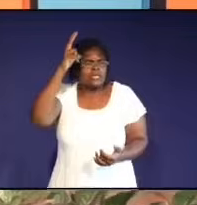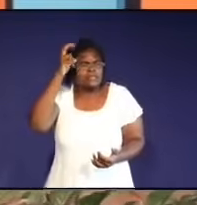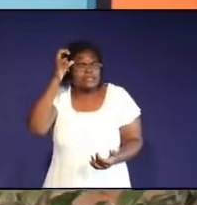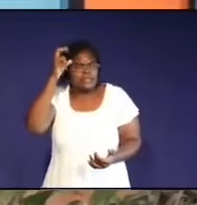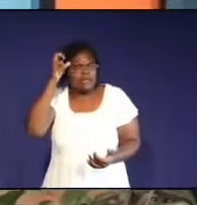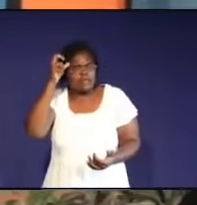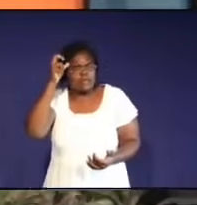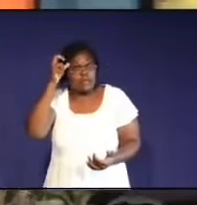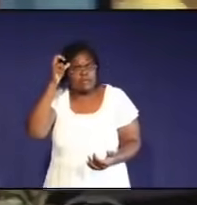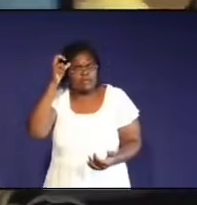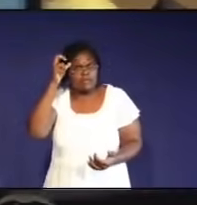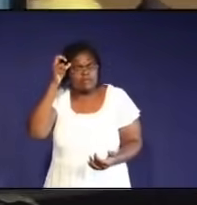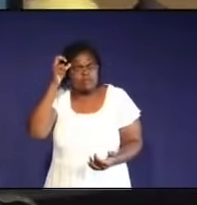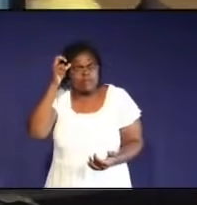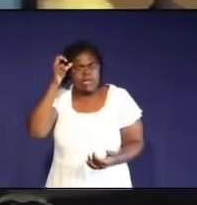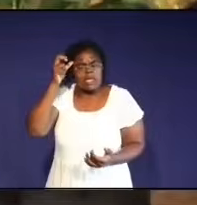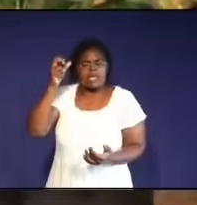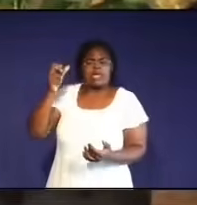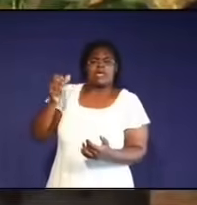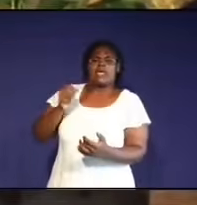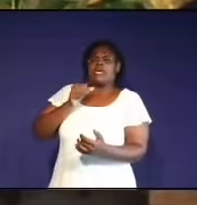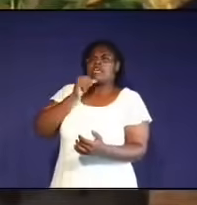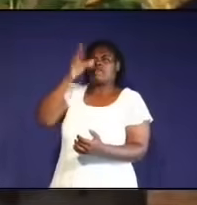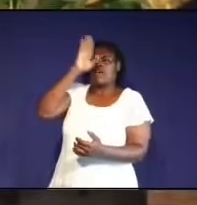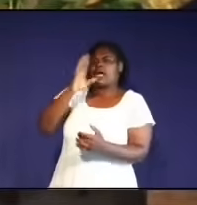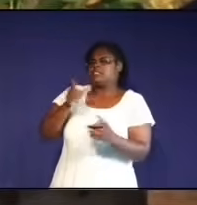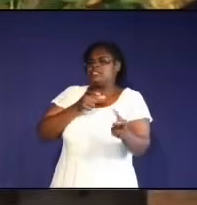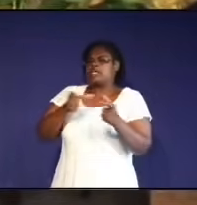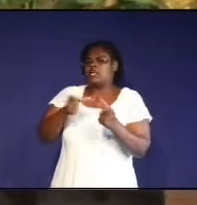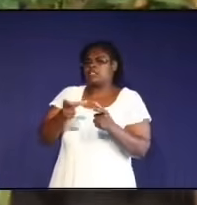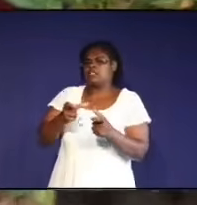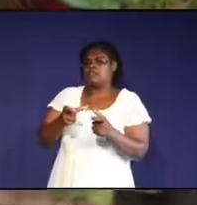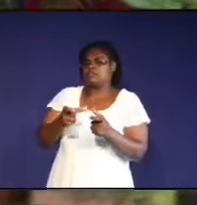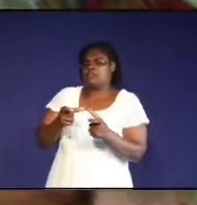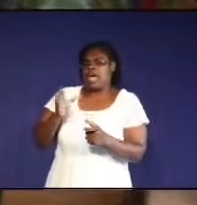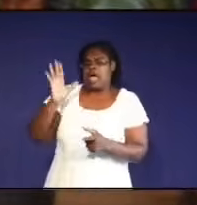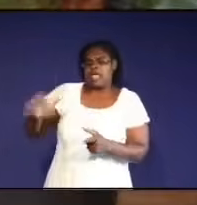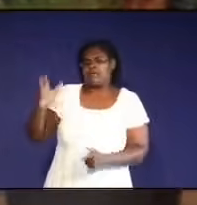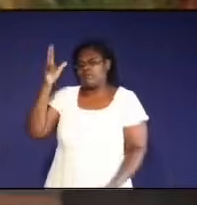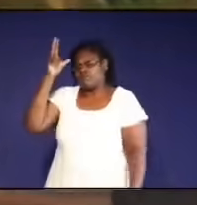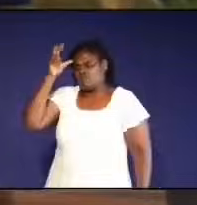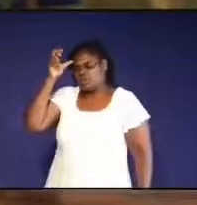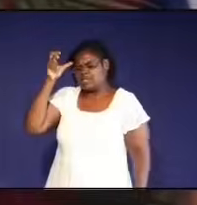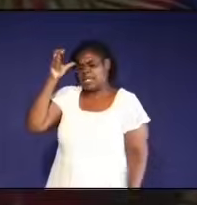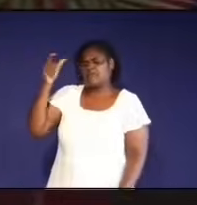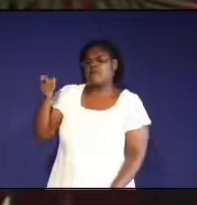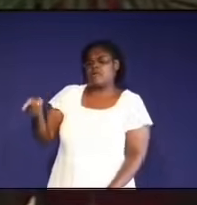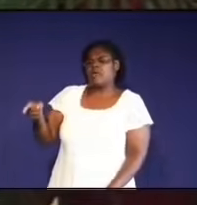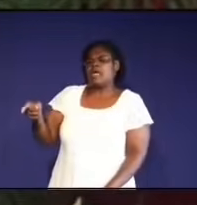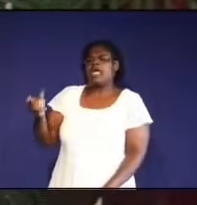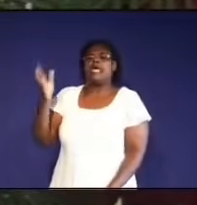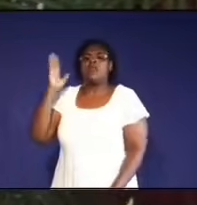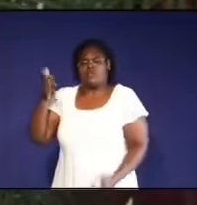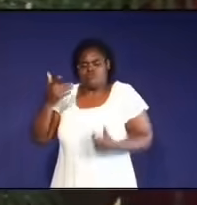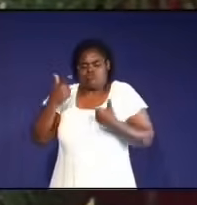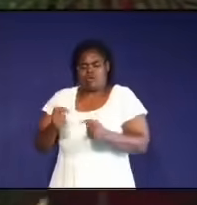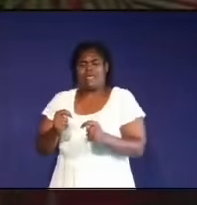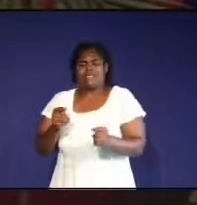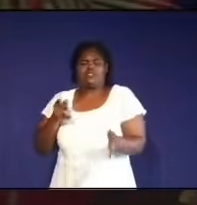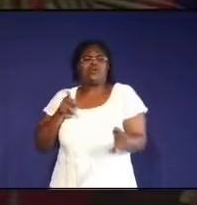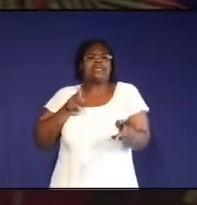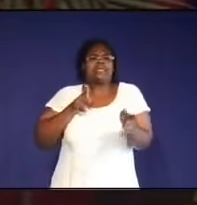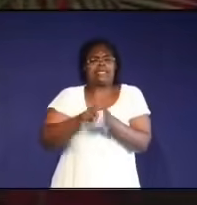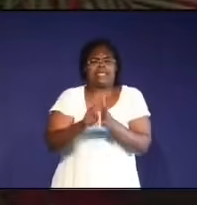you in your sleep last night. I said, left to himself, maybe you and